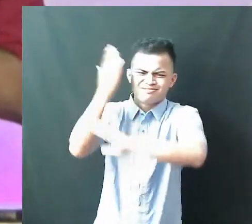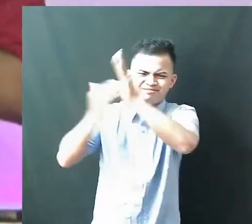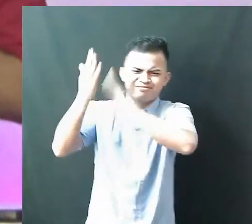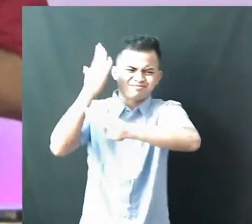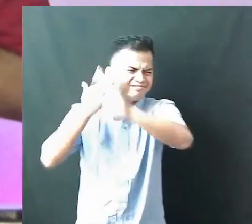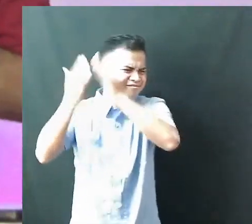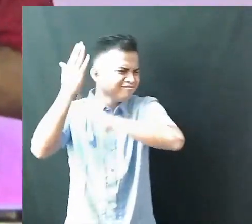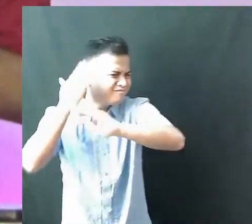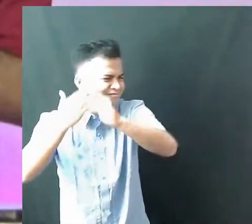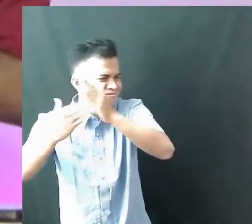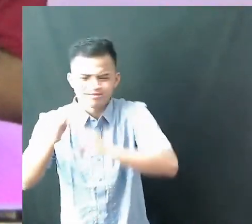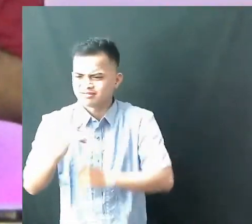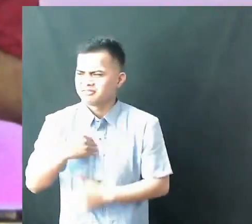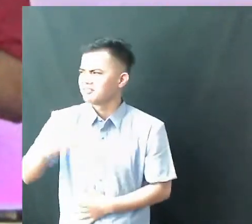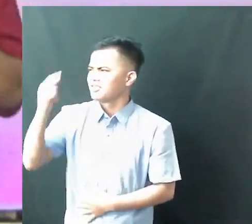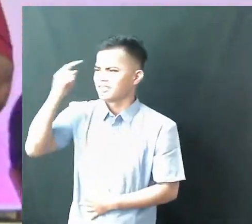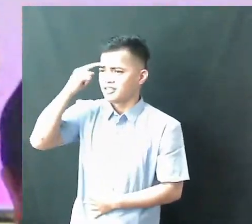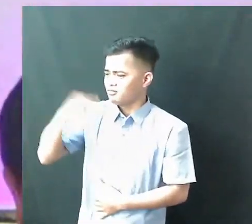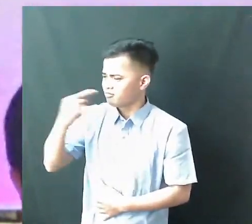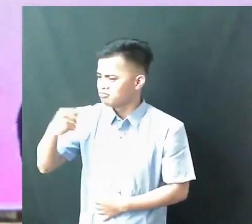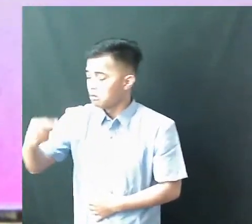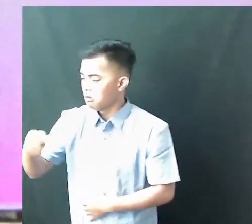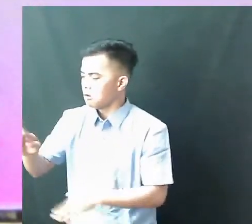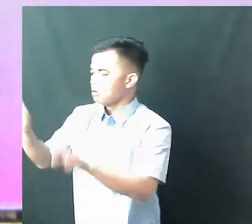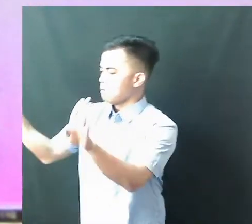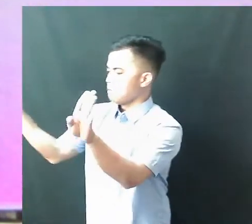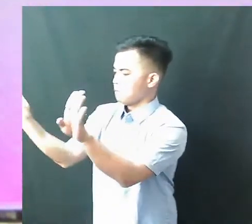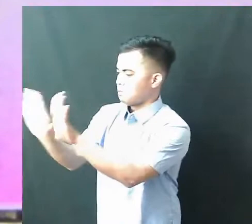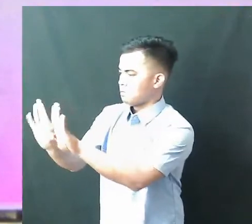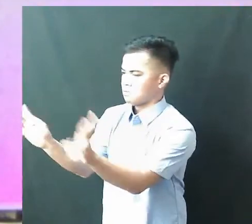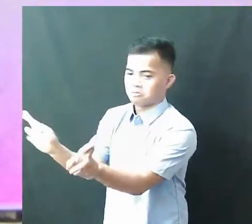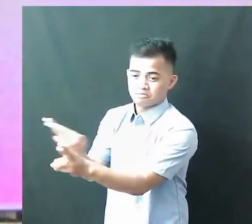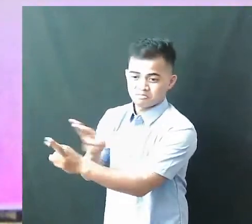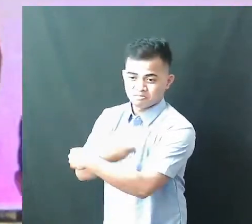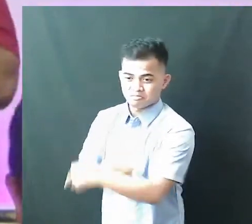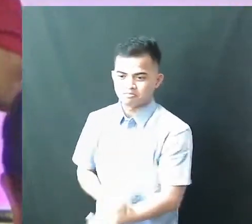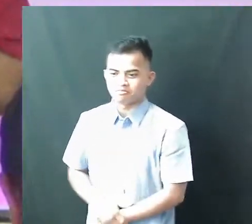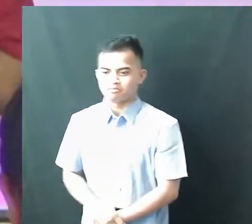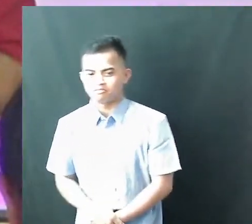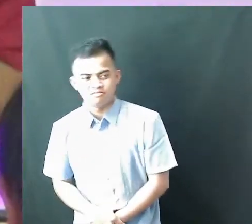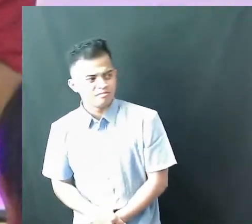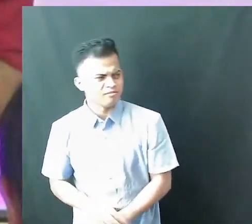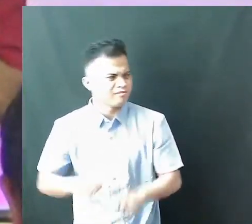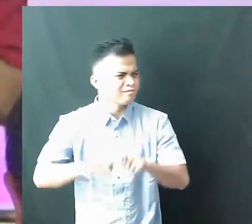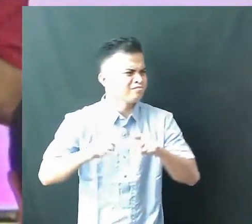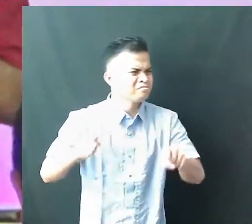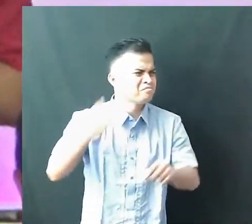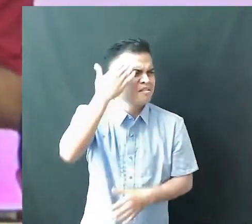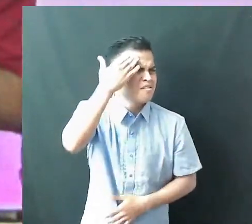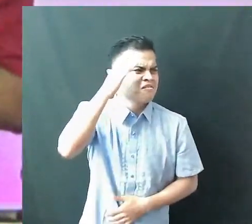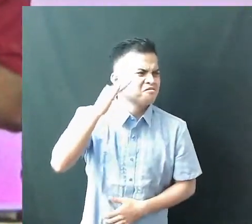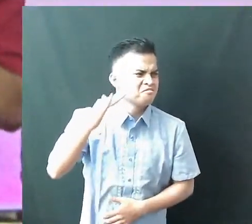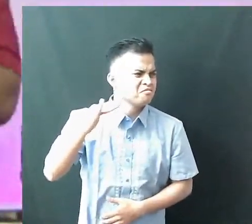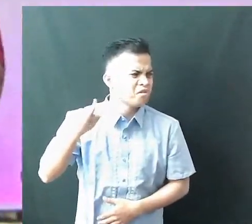years ago, they told him there was no room in the inn. But they had no way